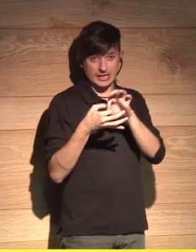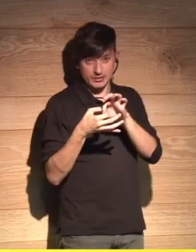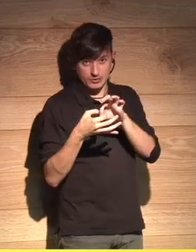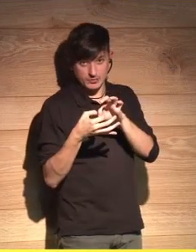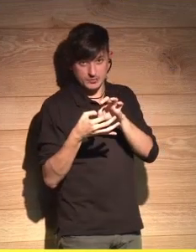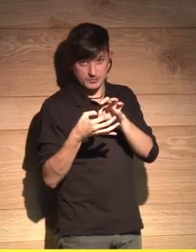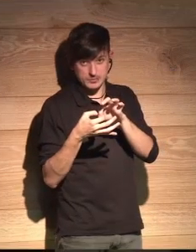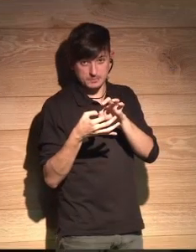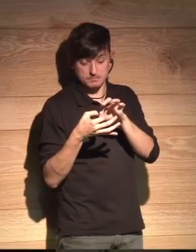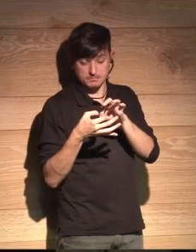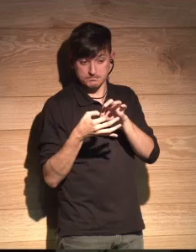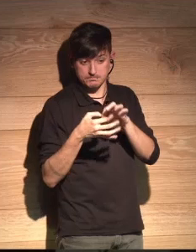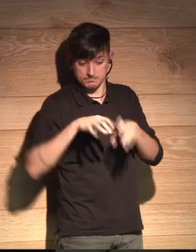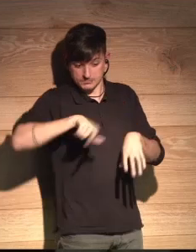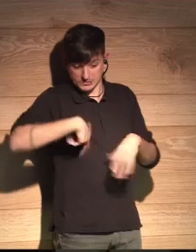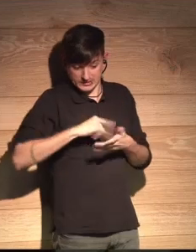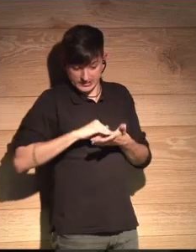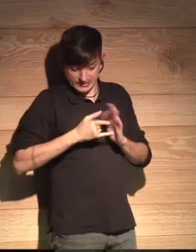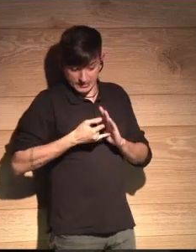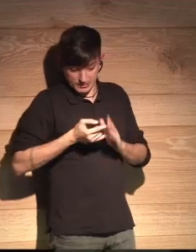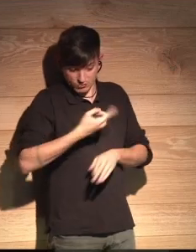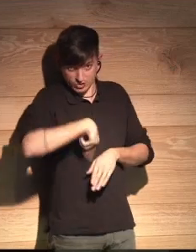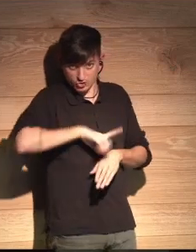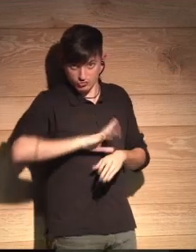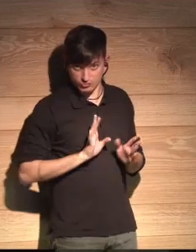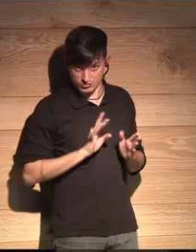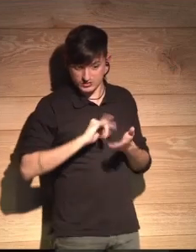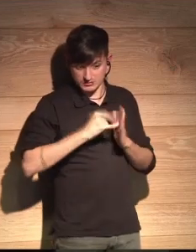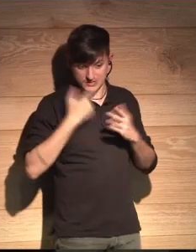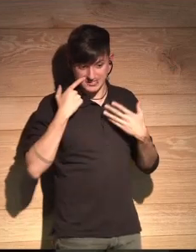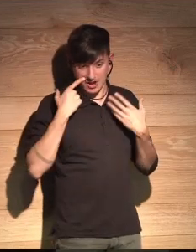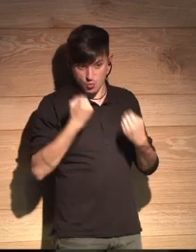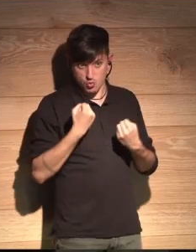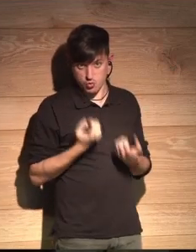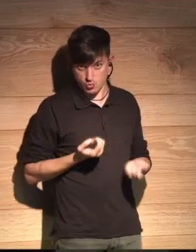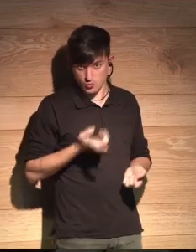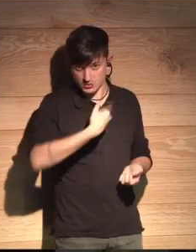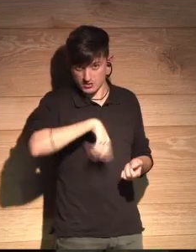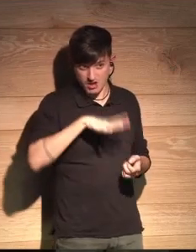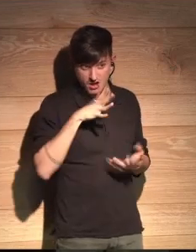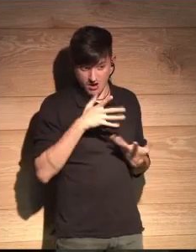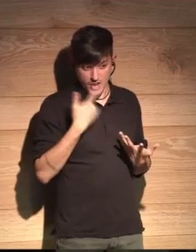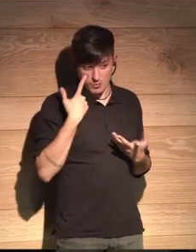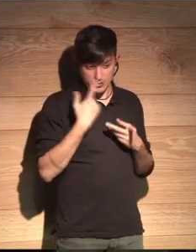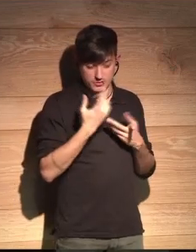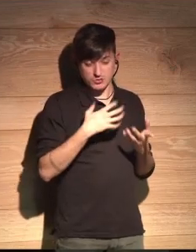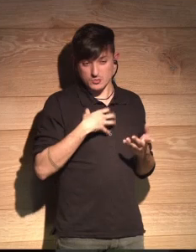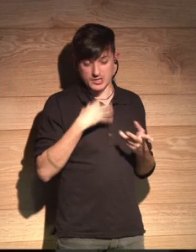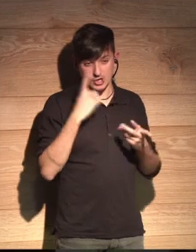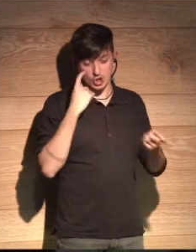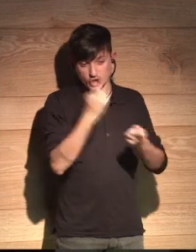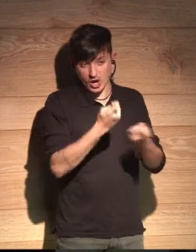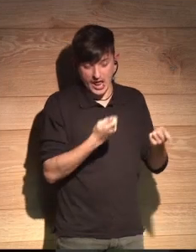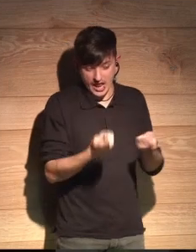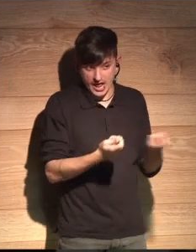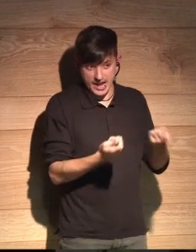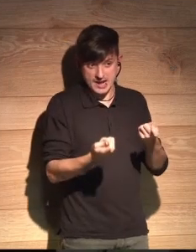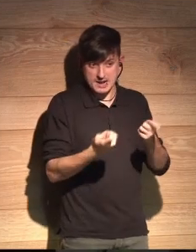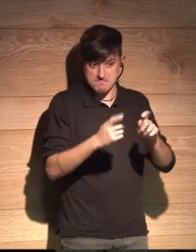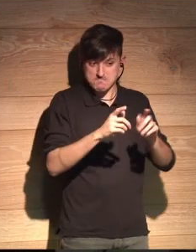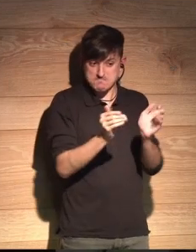with our health. And so today we cannot yet monitor the microbiome for each of us individually, but we can do it at an aggregator level.